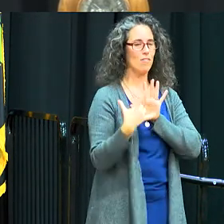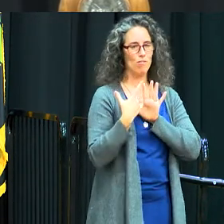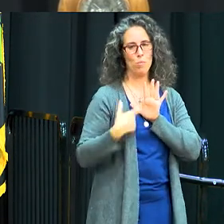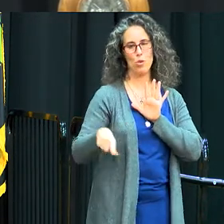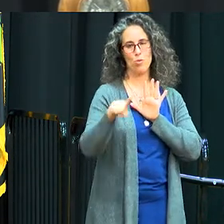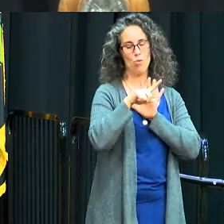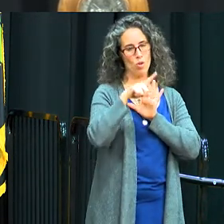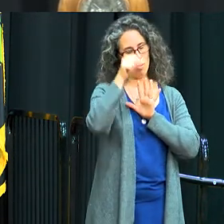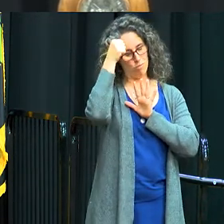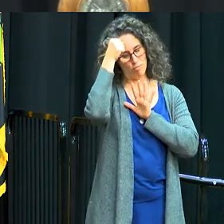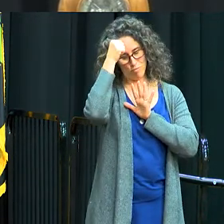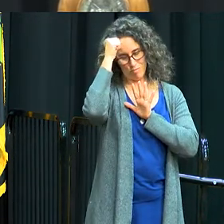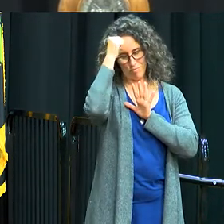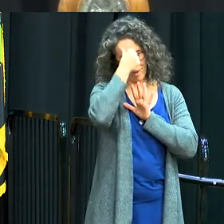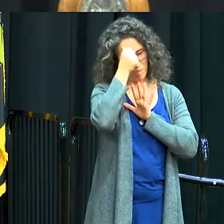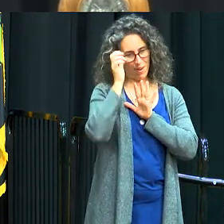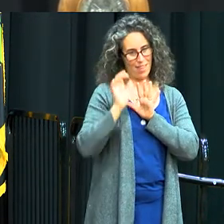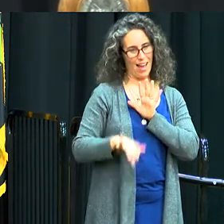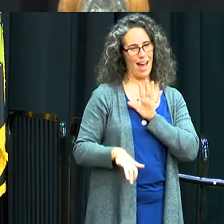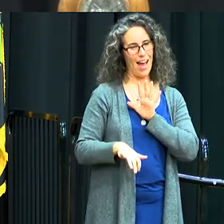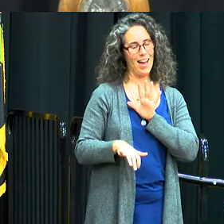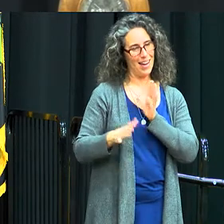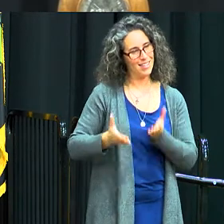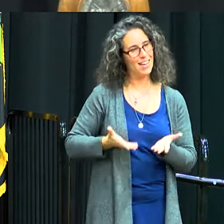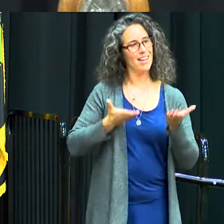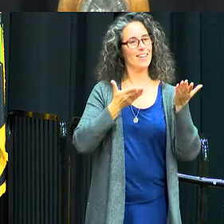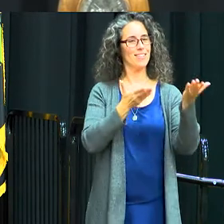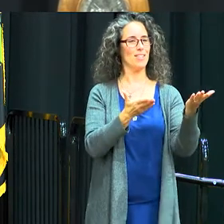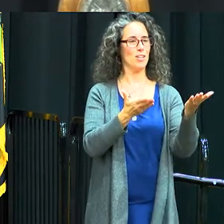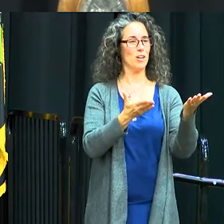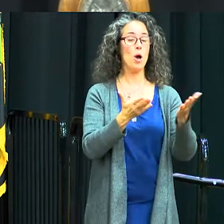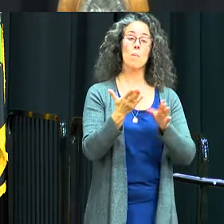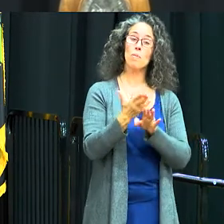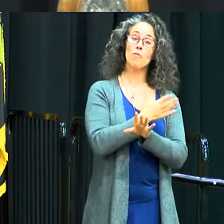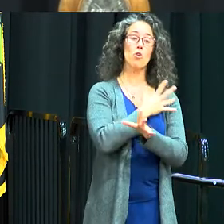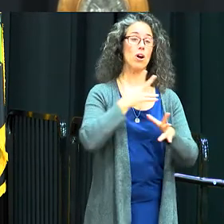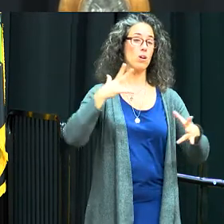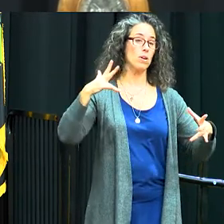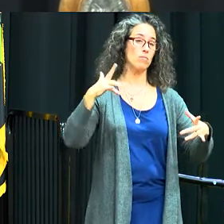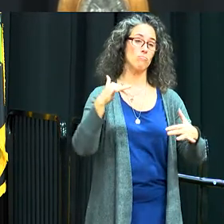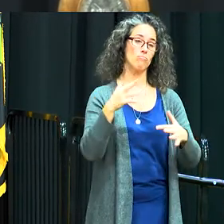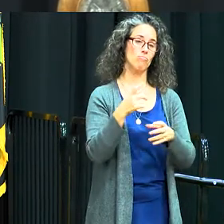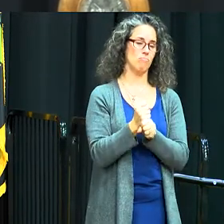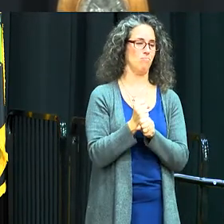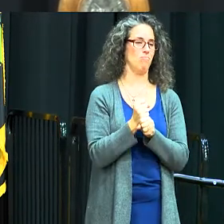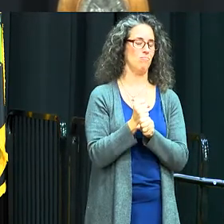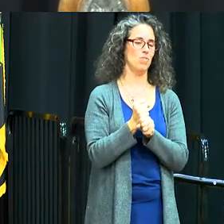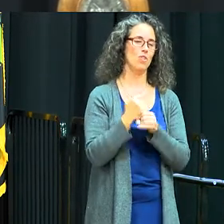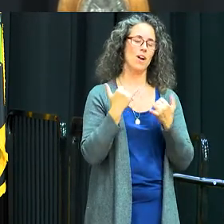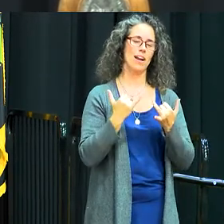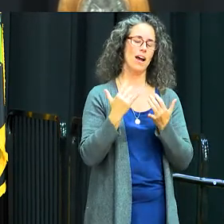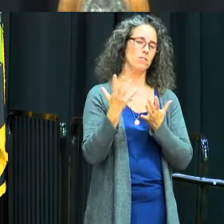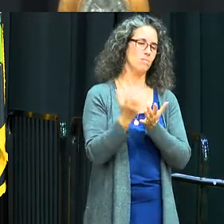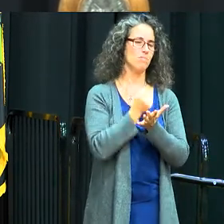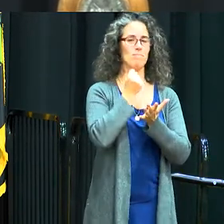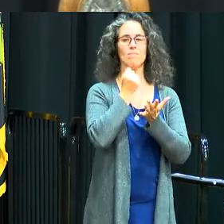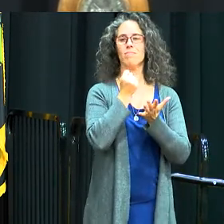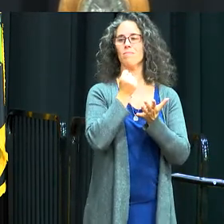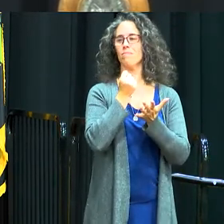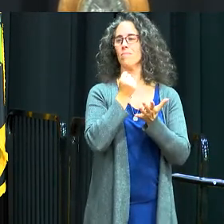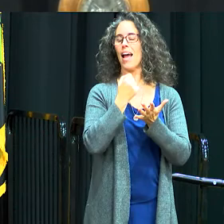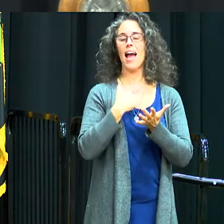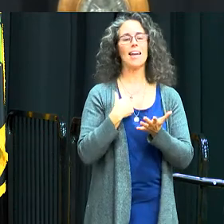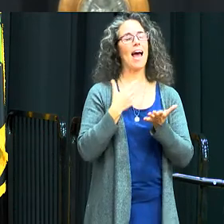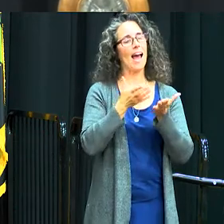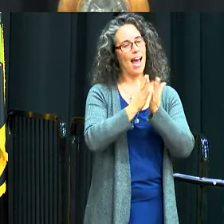take that with you. But before we conclude, I want to take a point of privilege, and I ask the